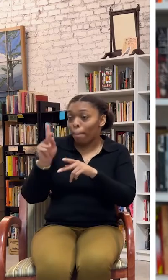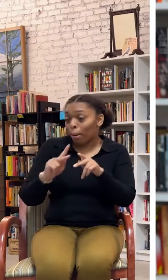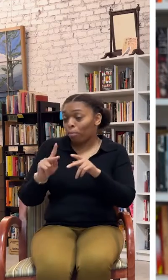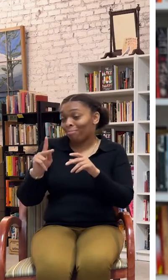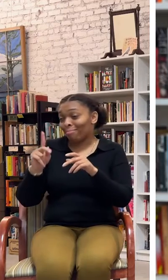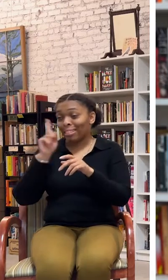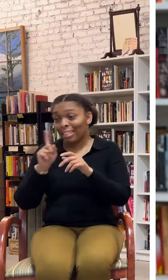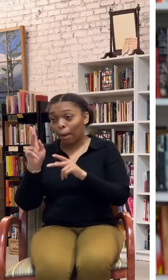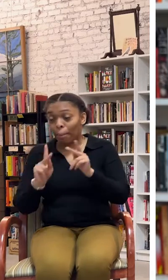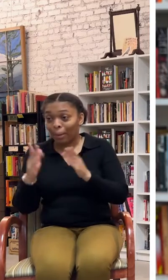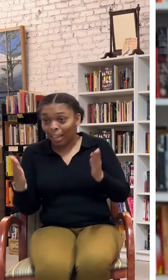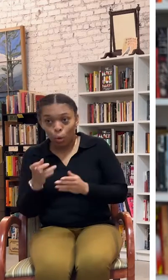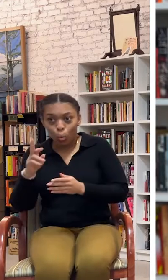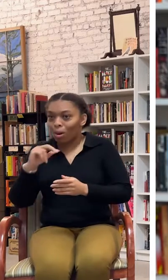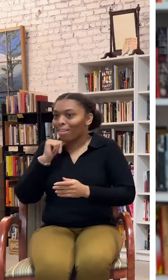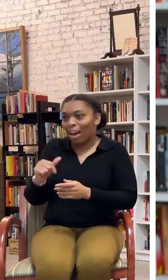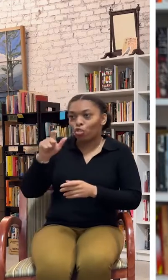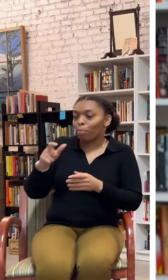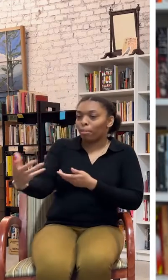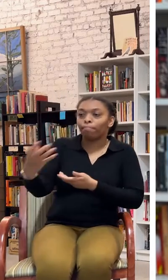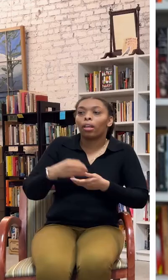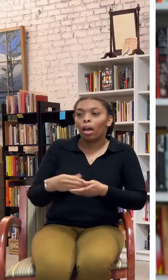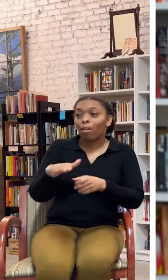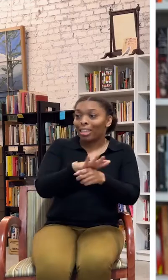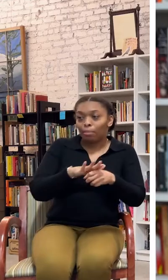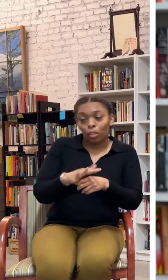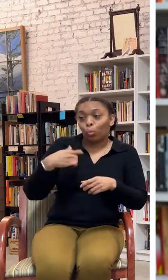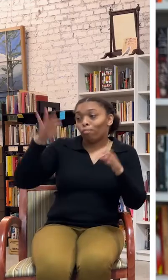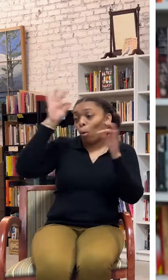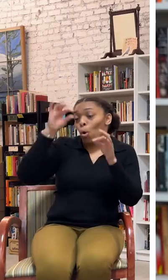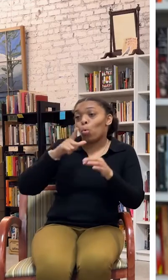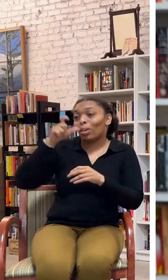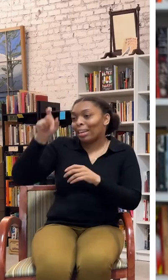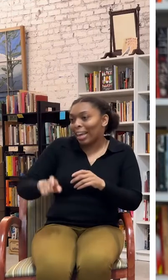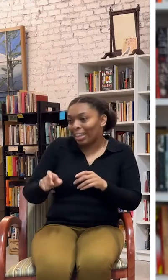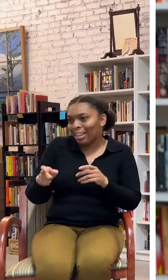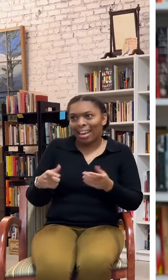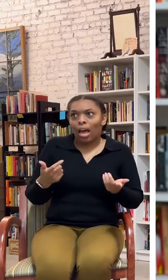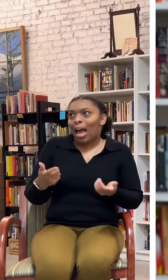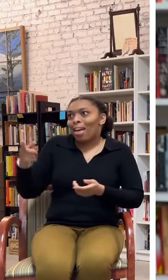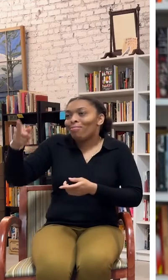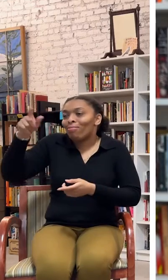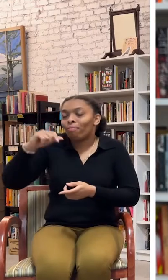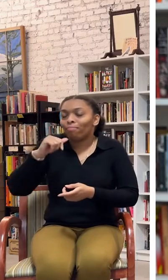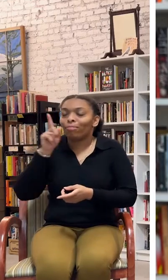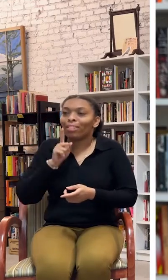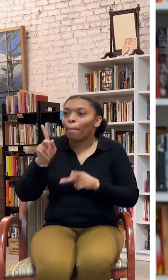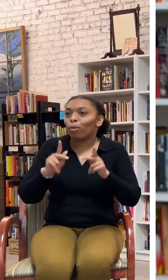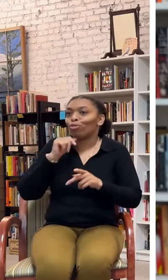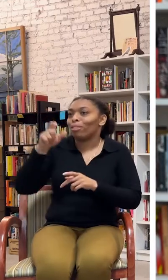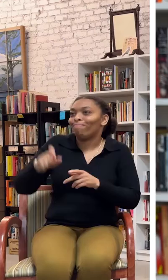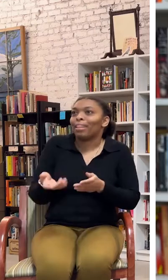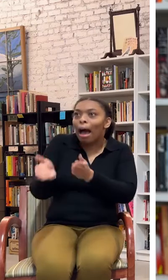room or not, that it should be a part of a space, because we never know who needs it or not. And it shouldn't take a person asking for it to be provided.